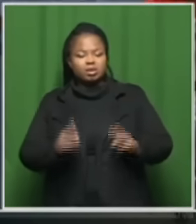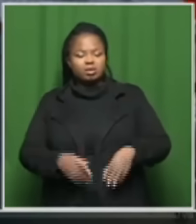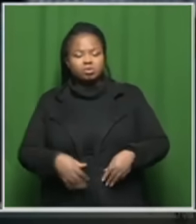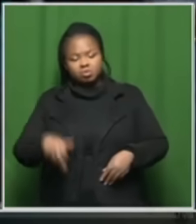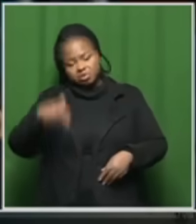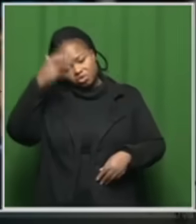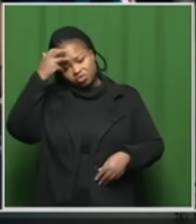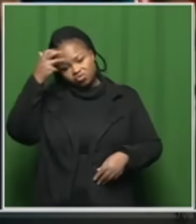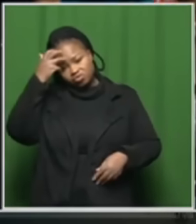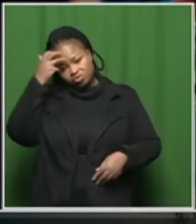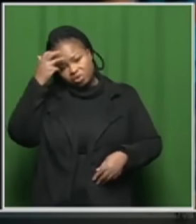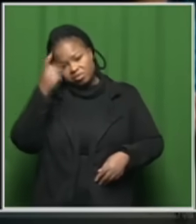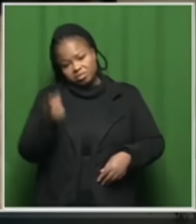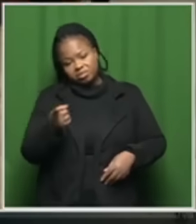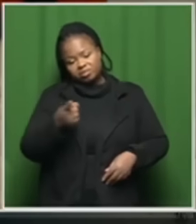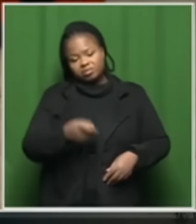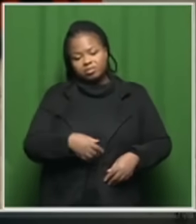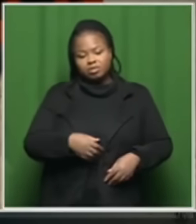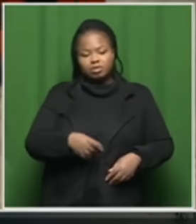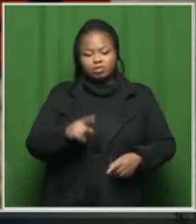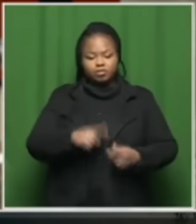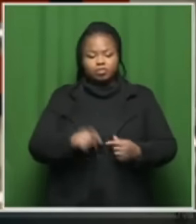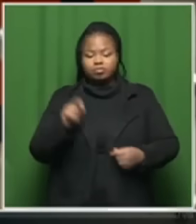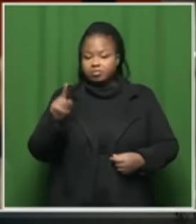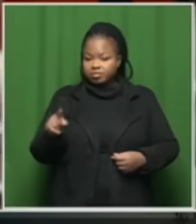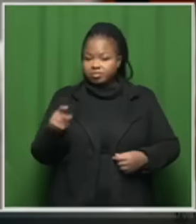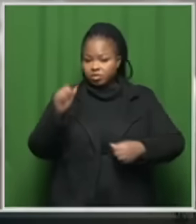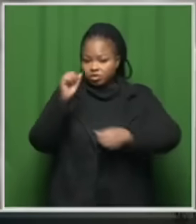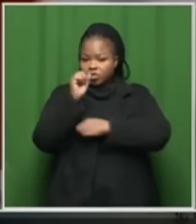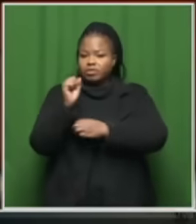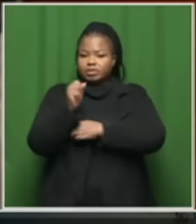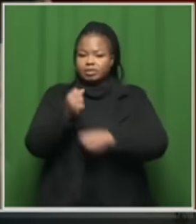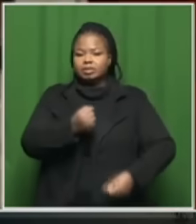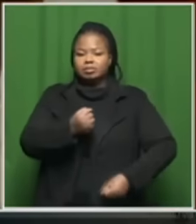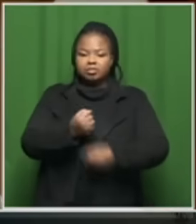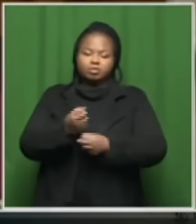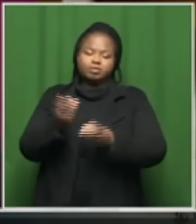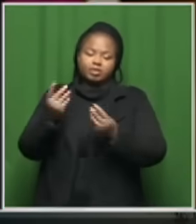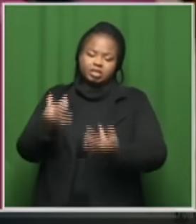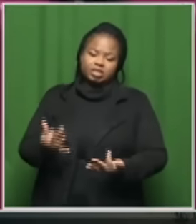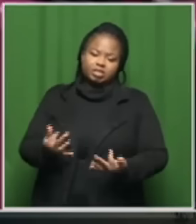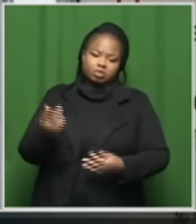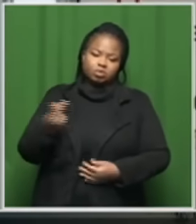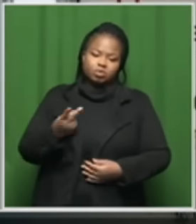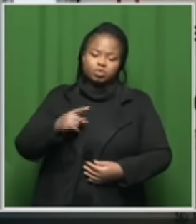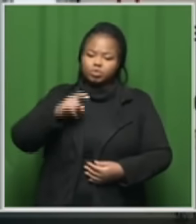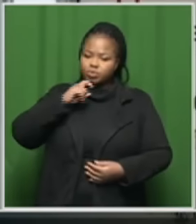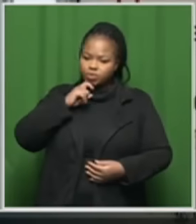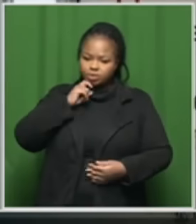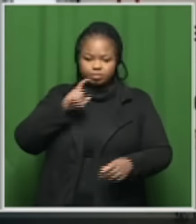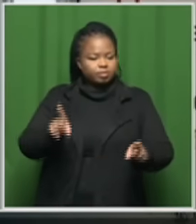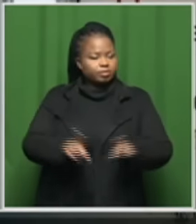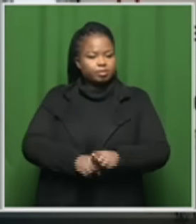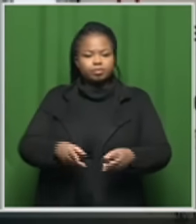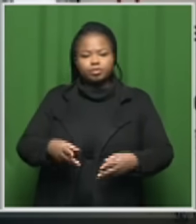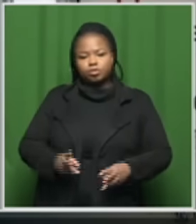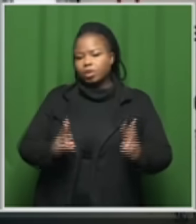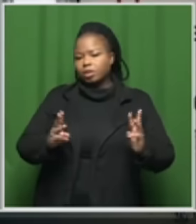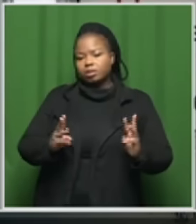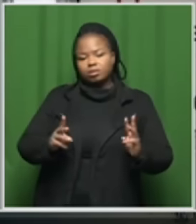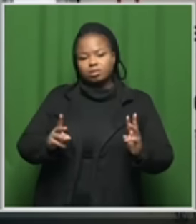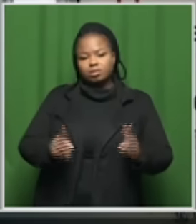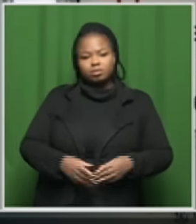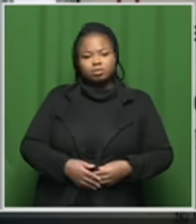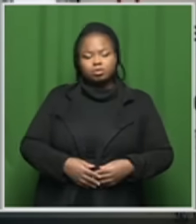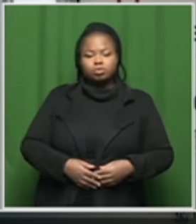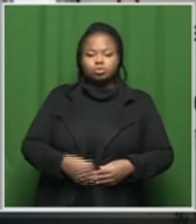Trump to the Oval Office and also supported him financially. He's using the same tactic, the same platform